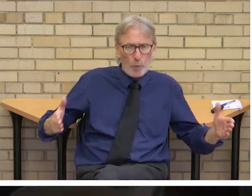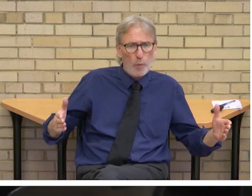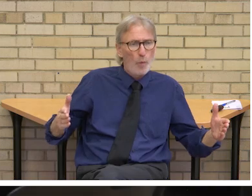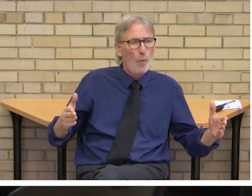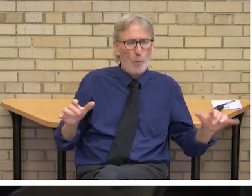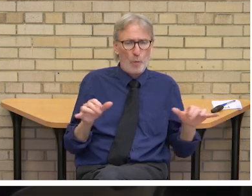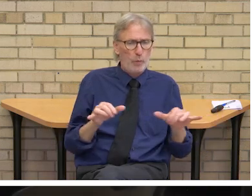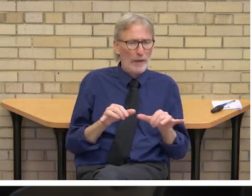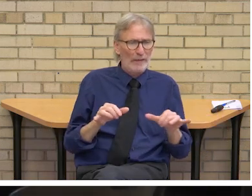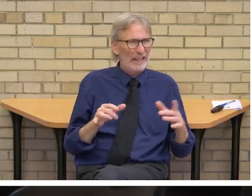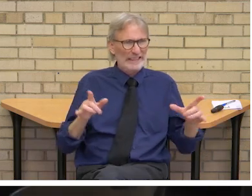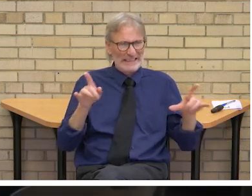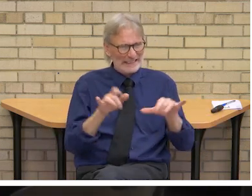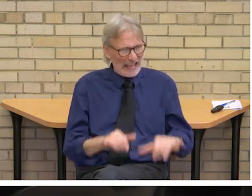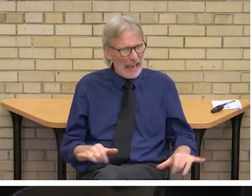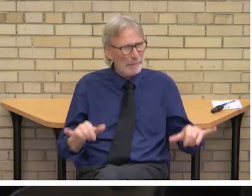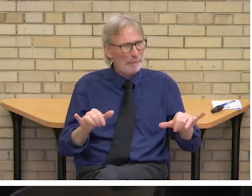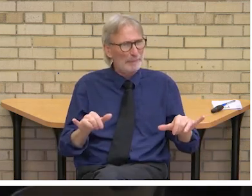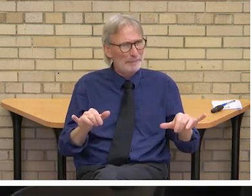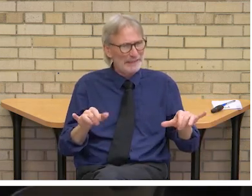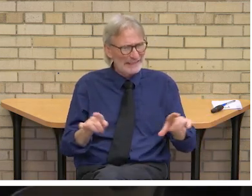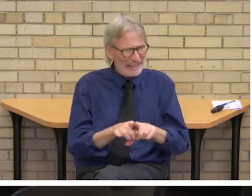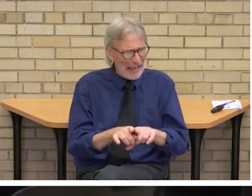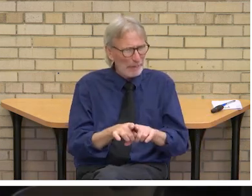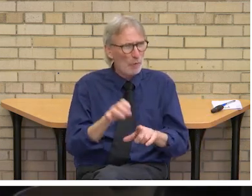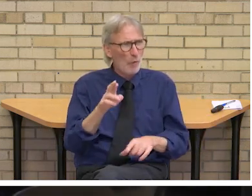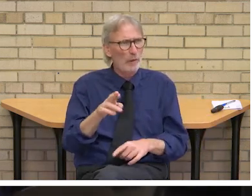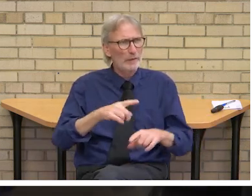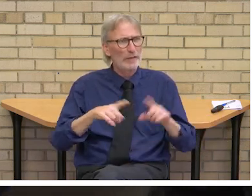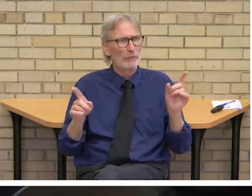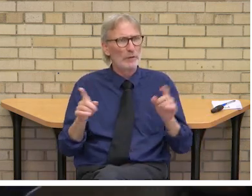you going to extend the sidewalks further out?